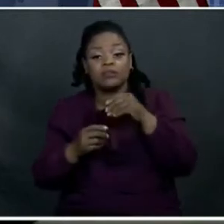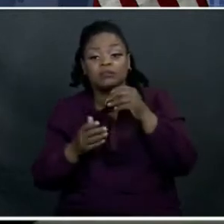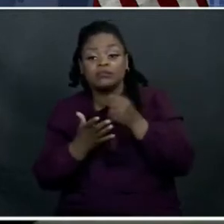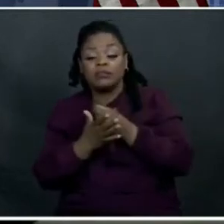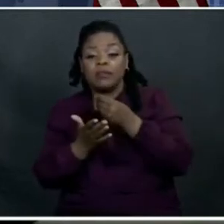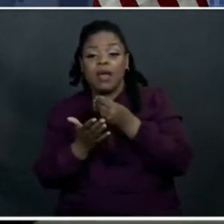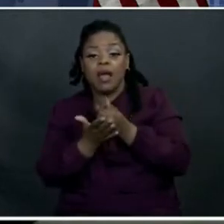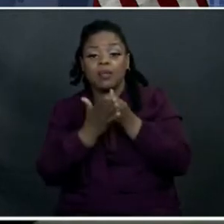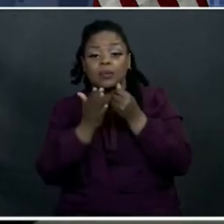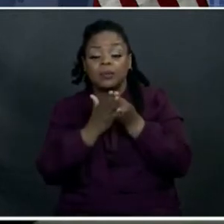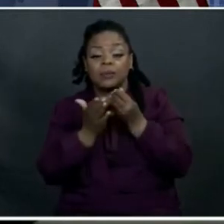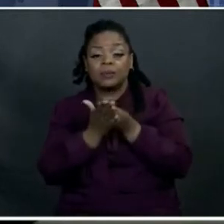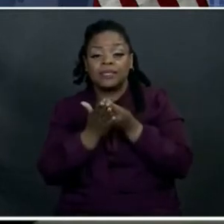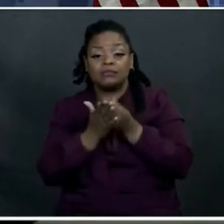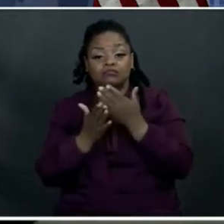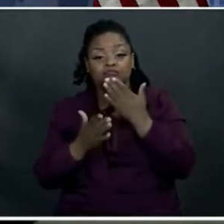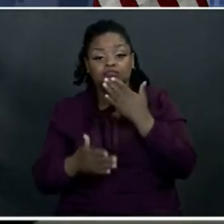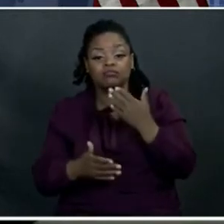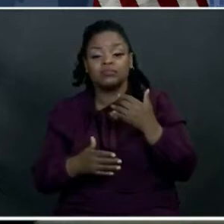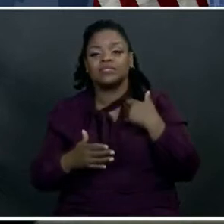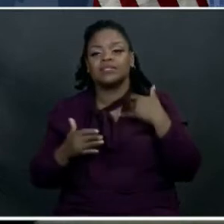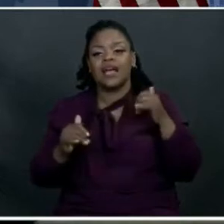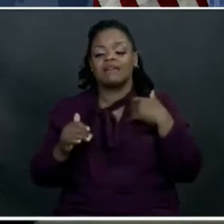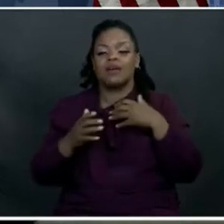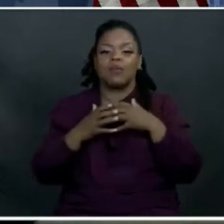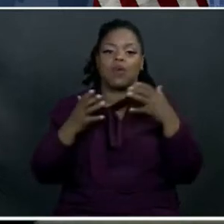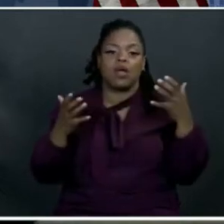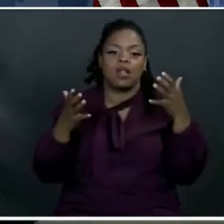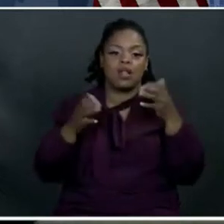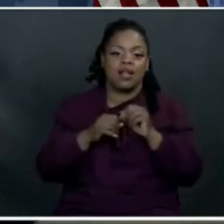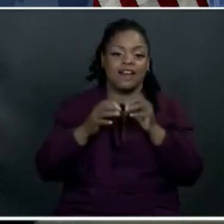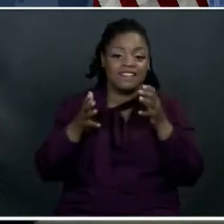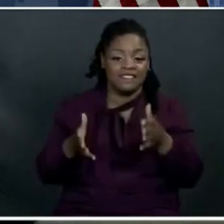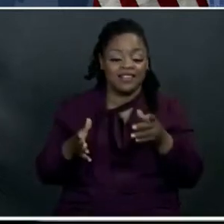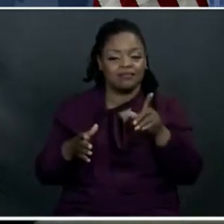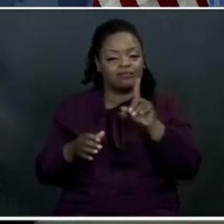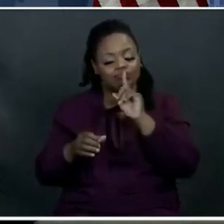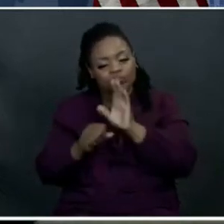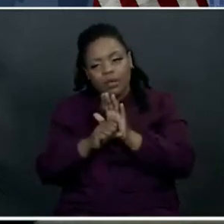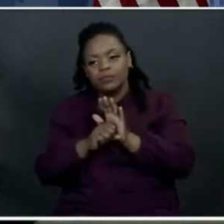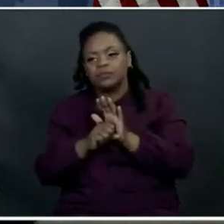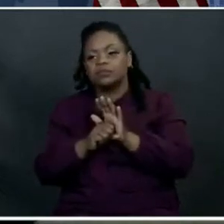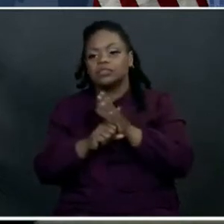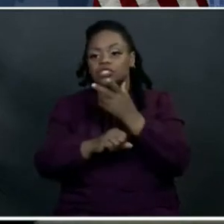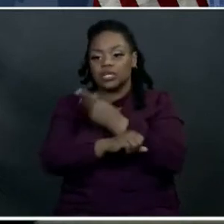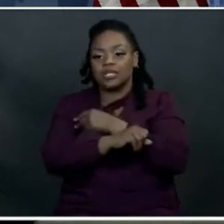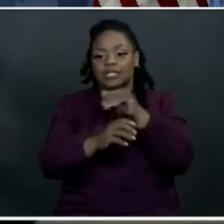way to go, and we're very committed to the 100 million shots in the first 100 days.